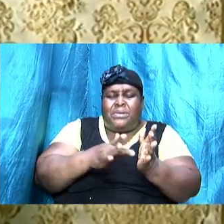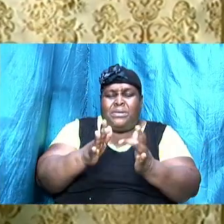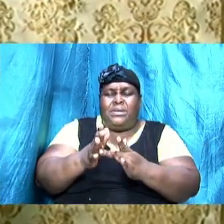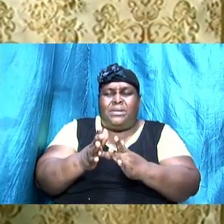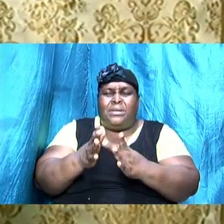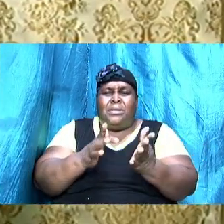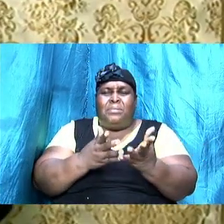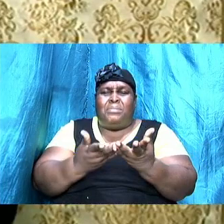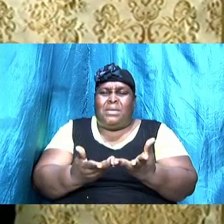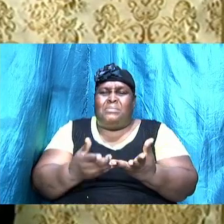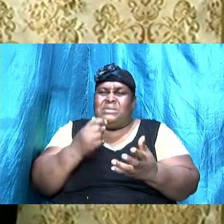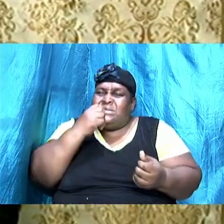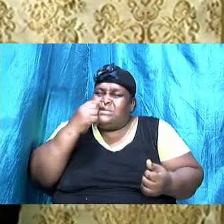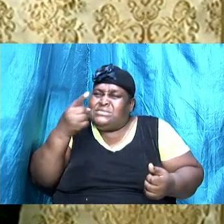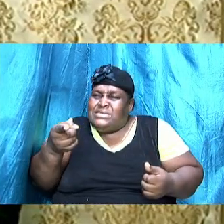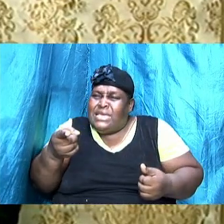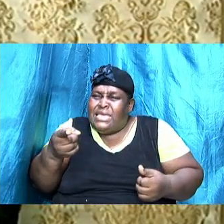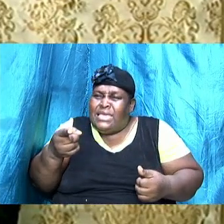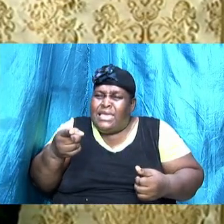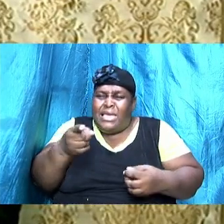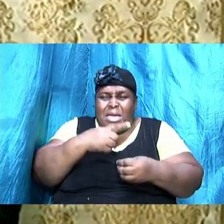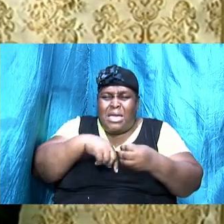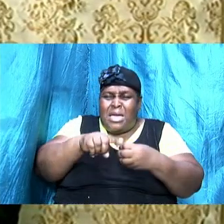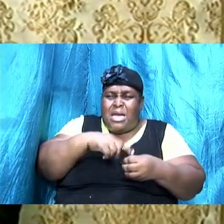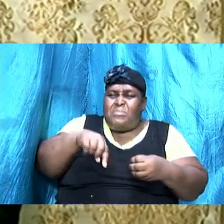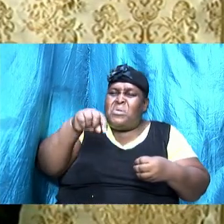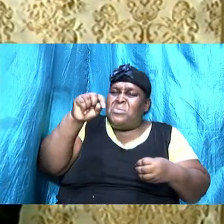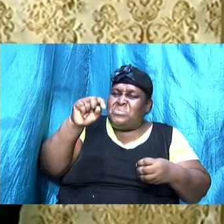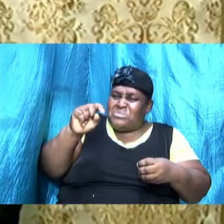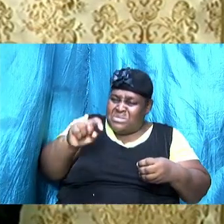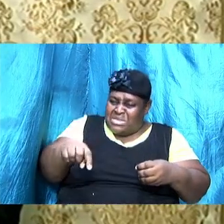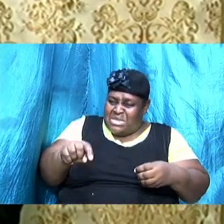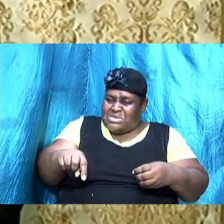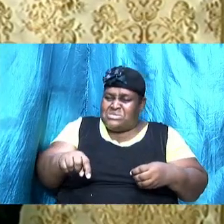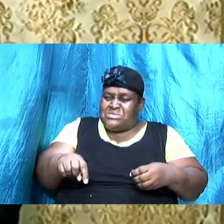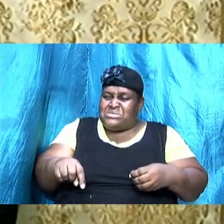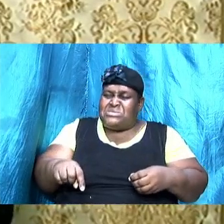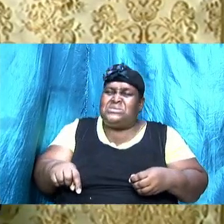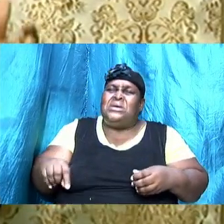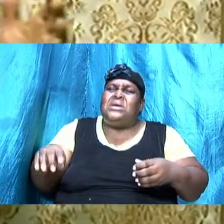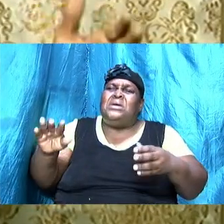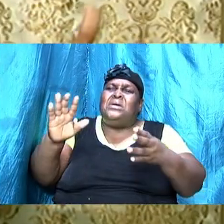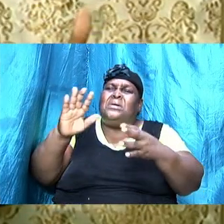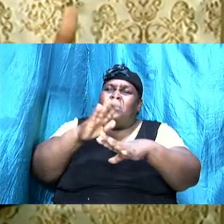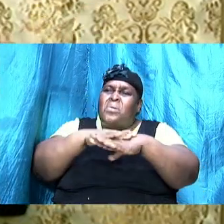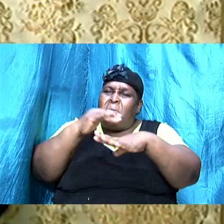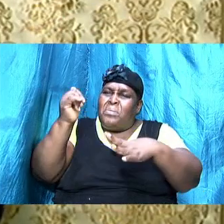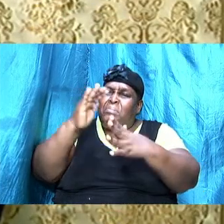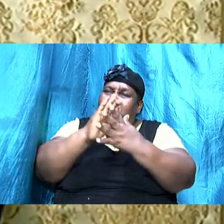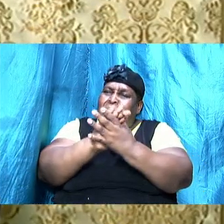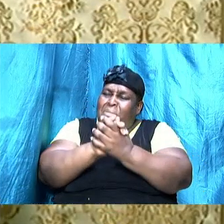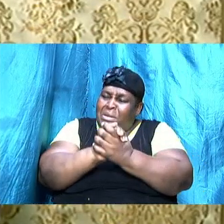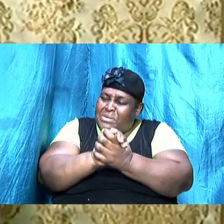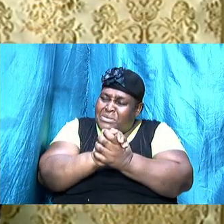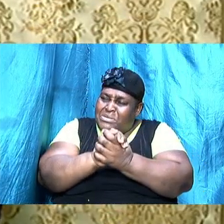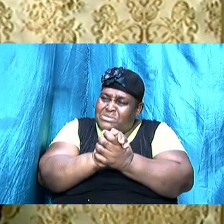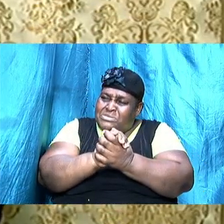and describe this institution called marriage. We have been